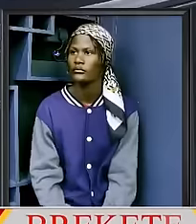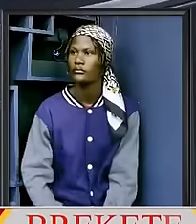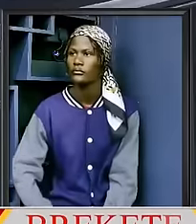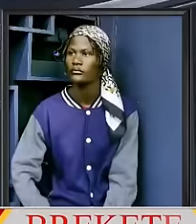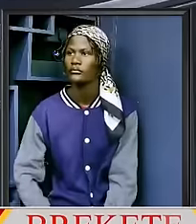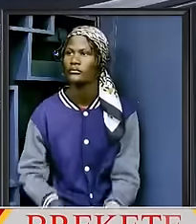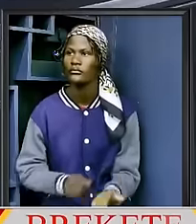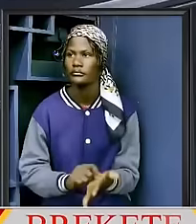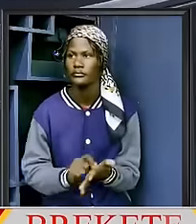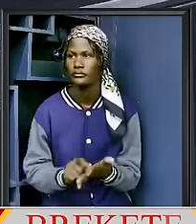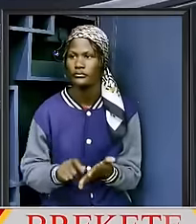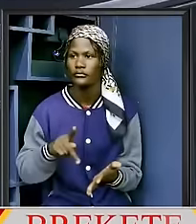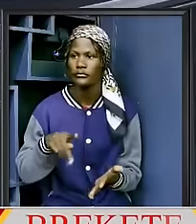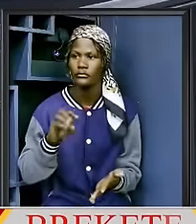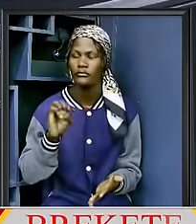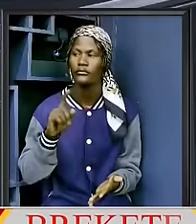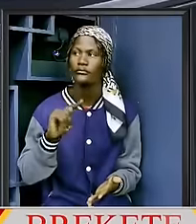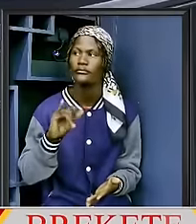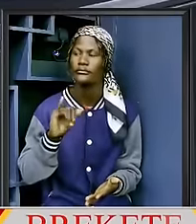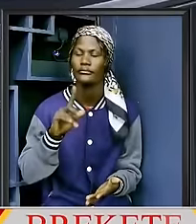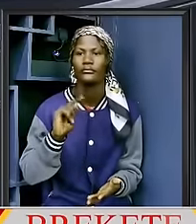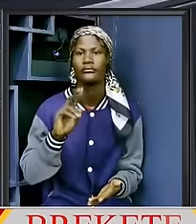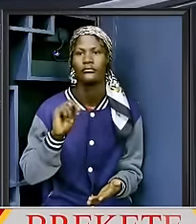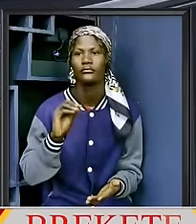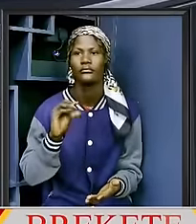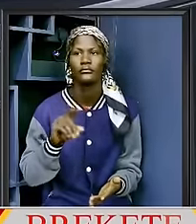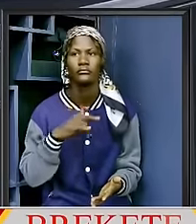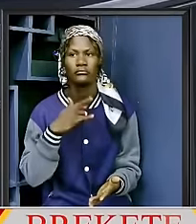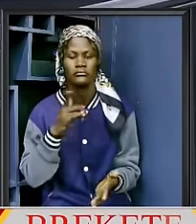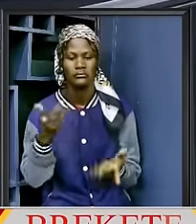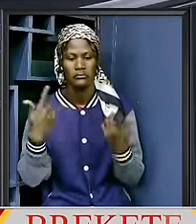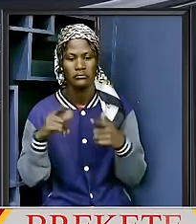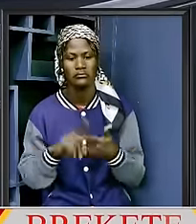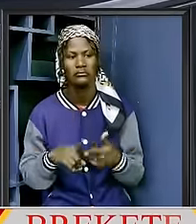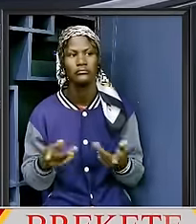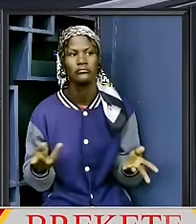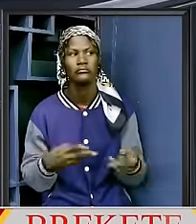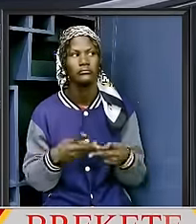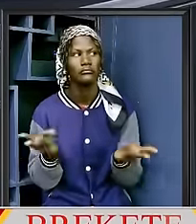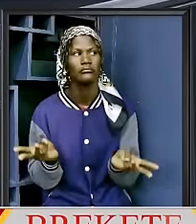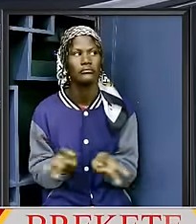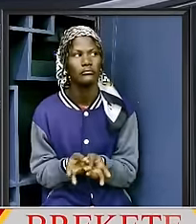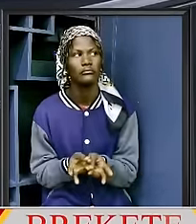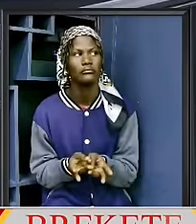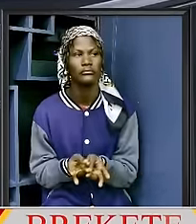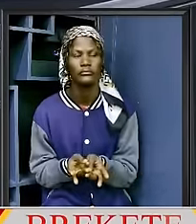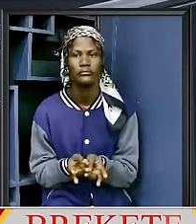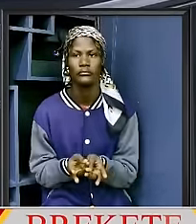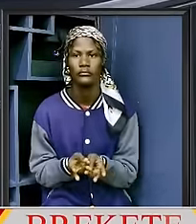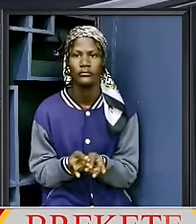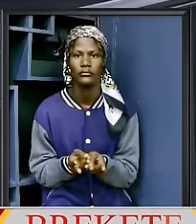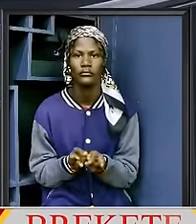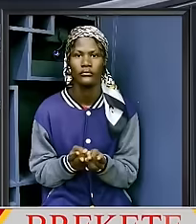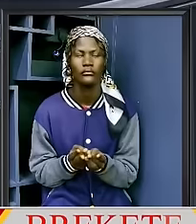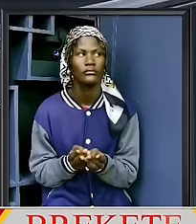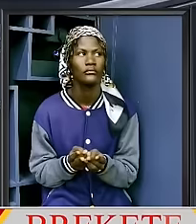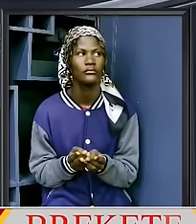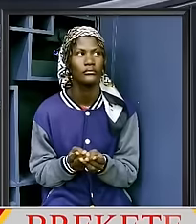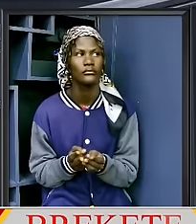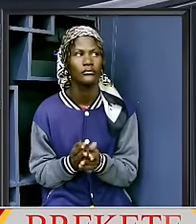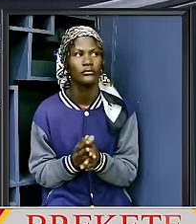against the woman that she came to my office to defraud them of 19 million. Oh.